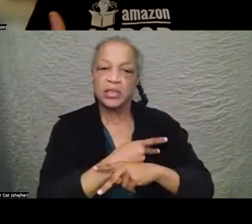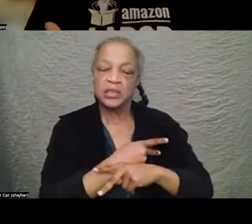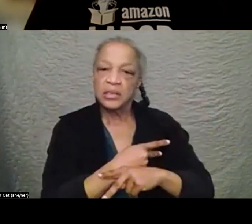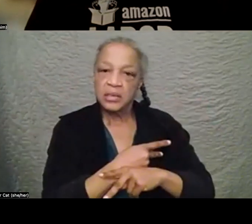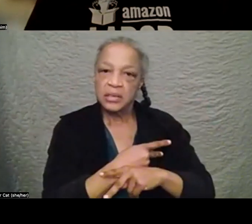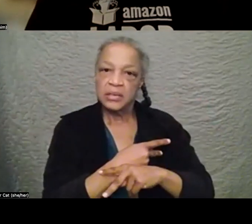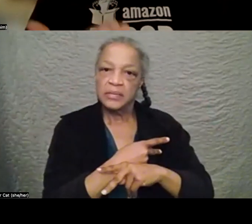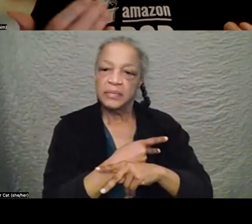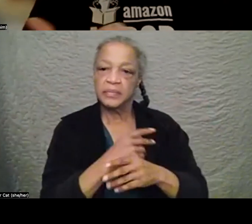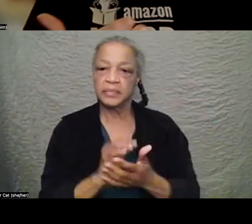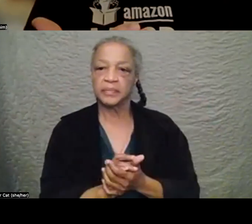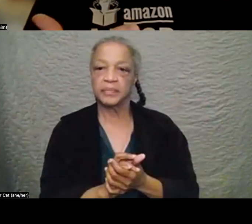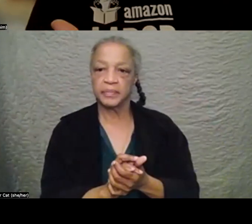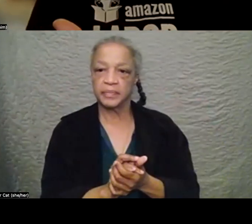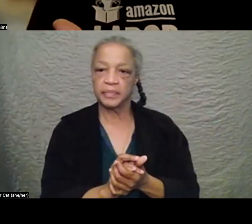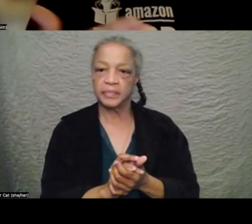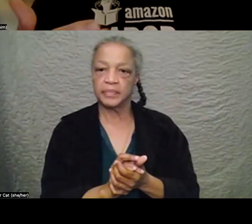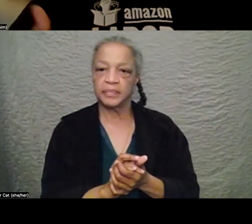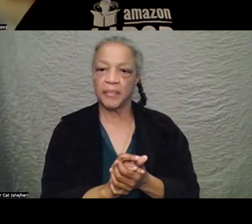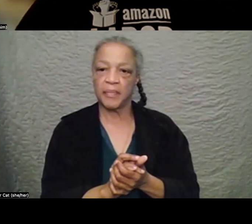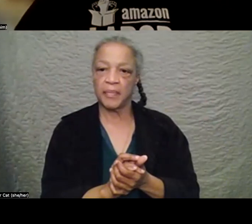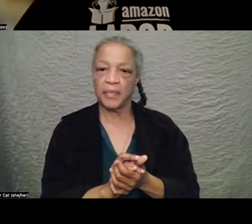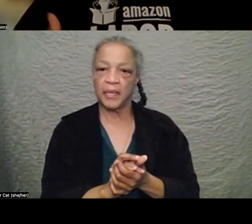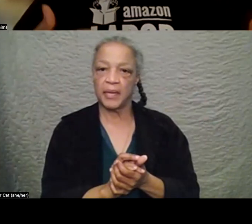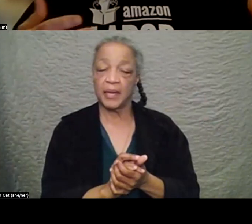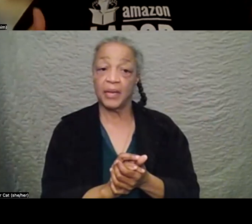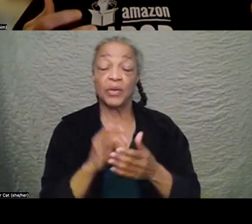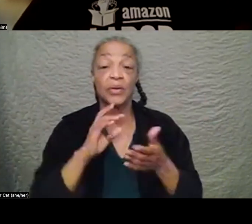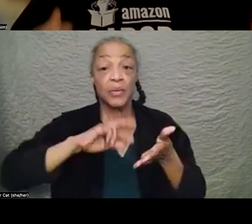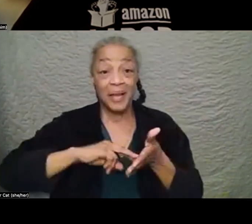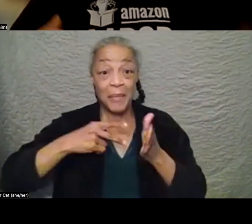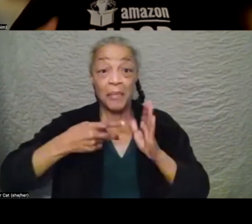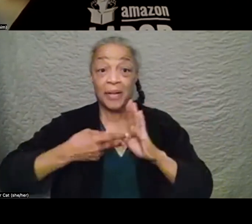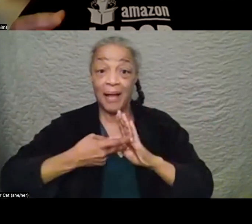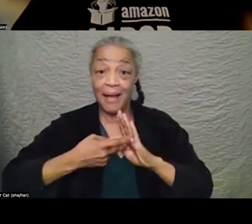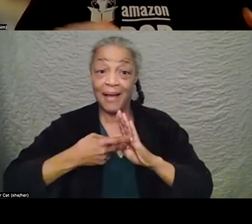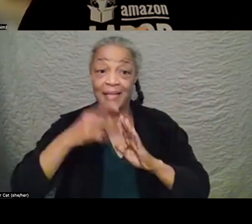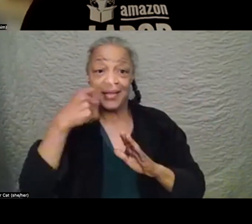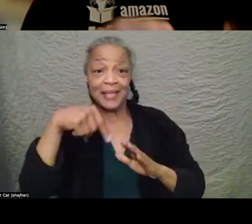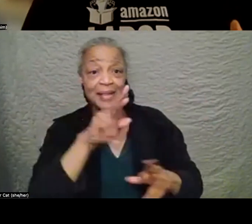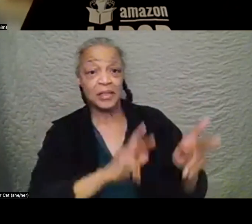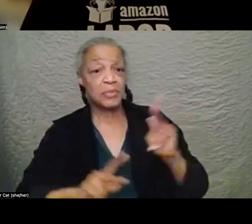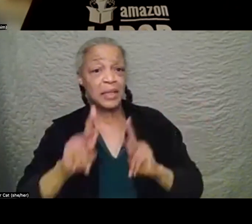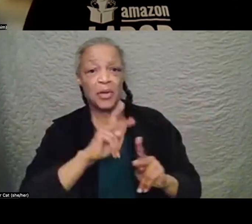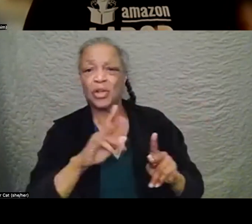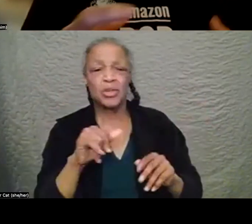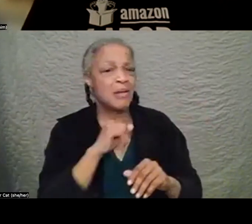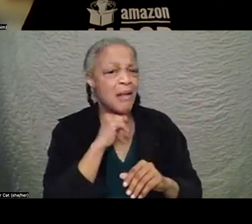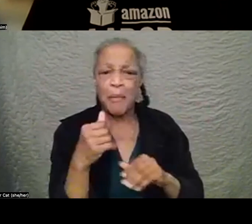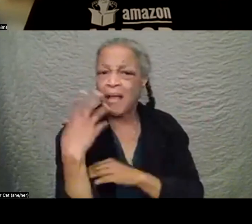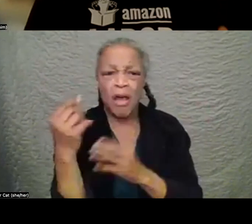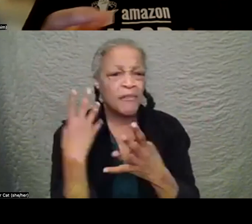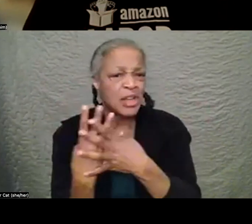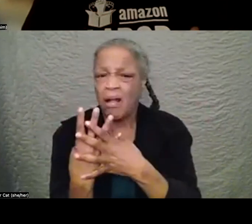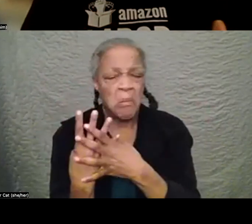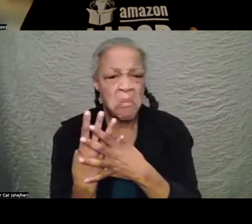and to imply that these people should not even be out of jail or